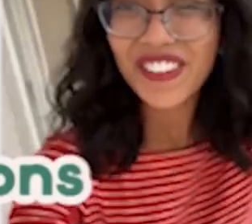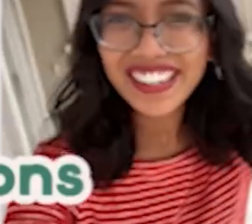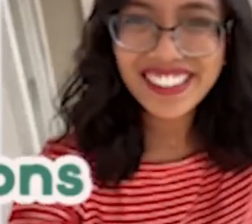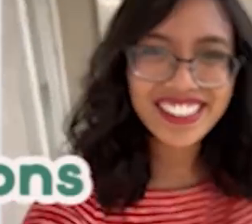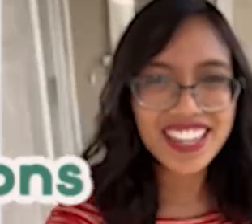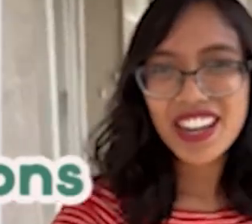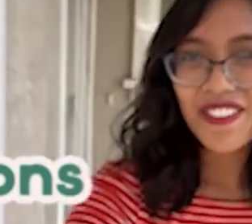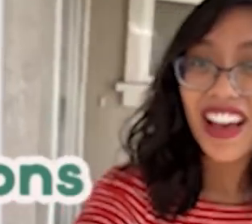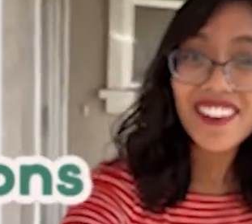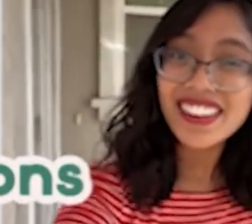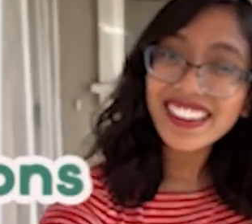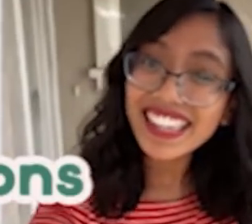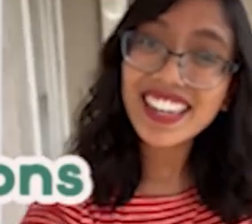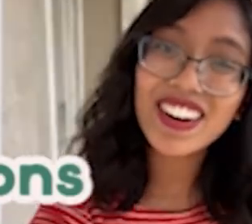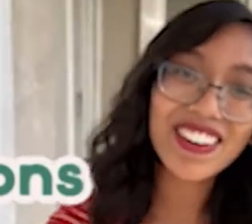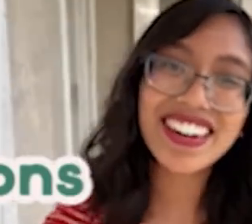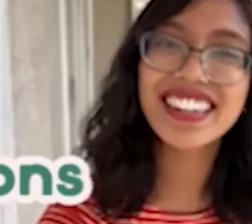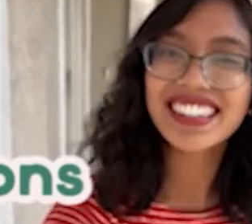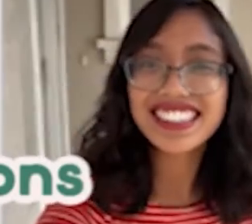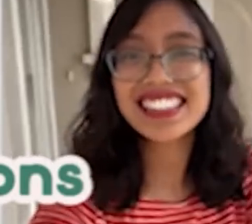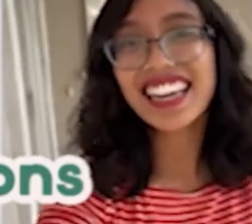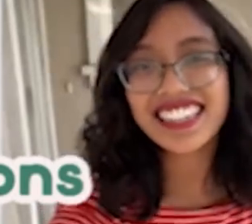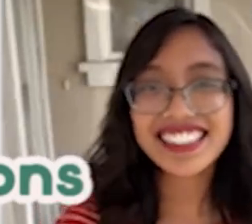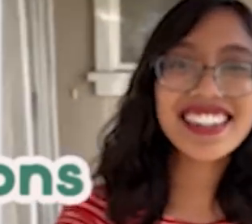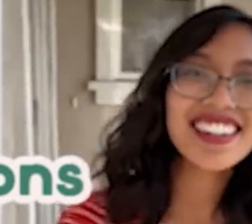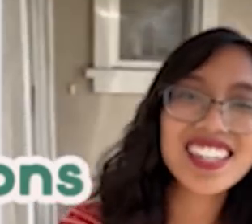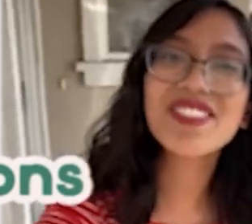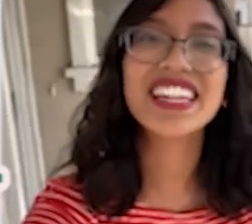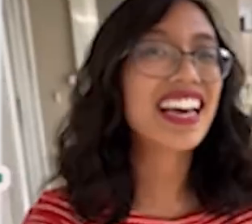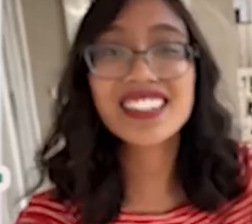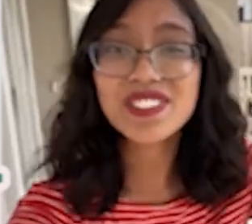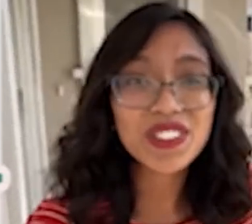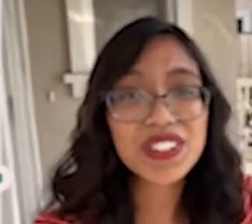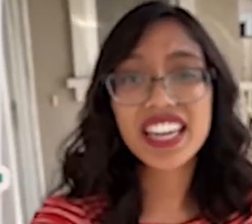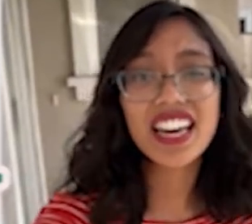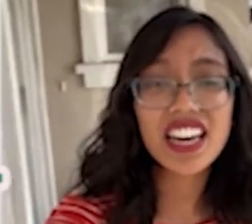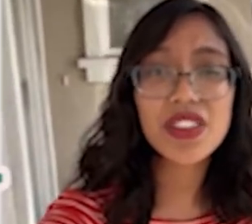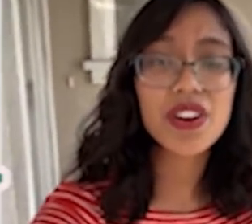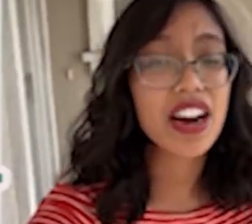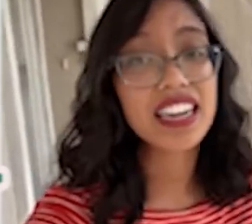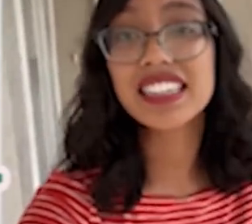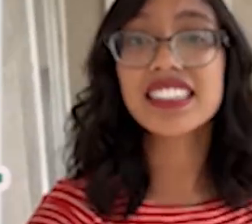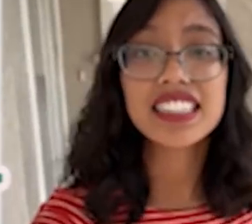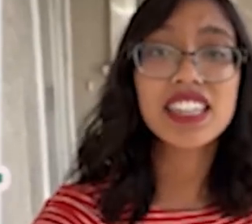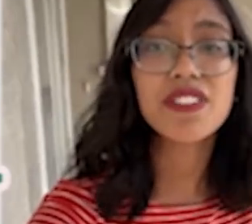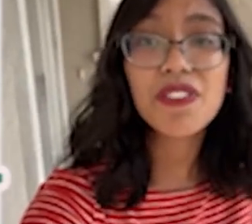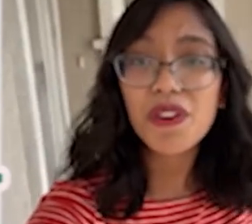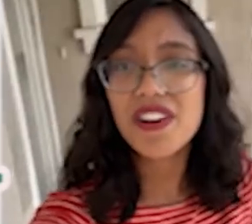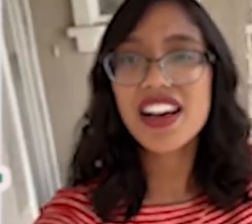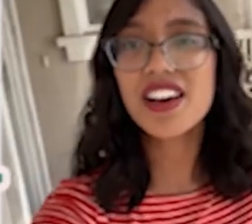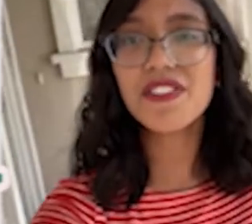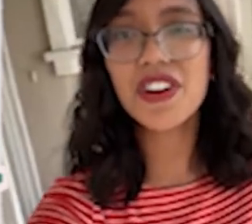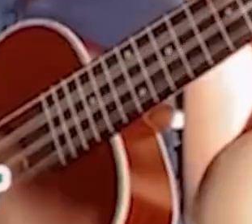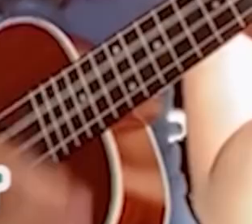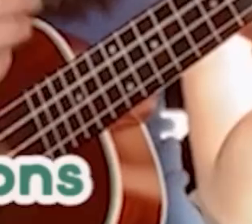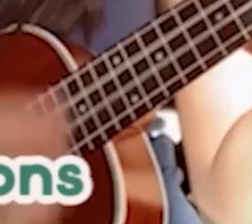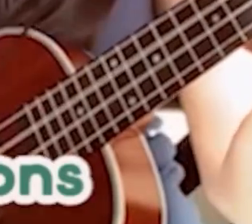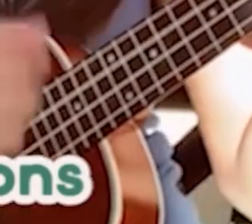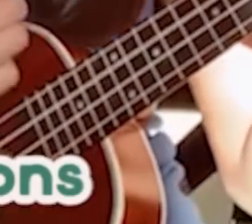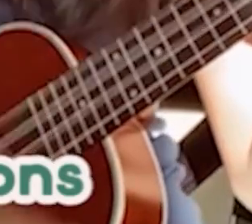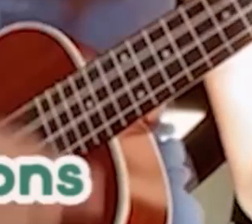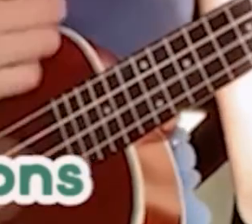the Christian Family Organization, the Active Together INC Forever.